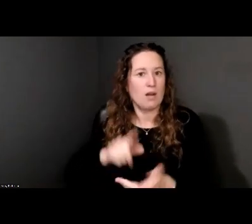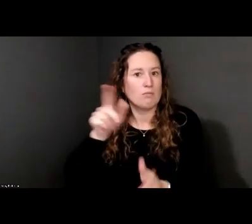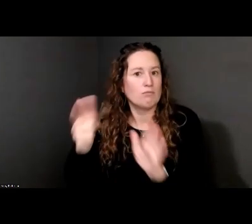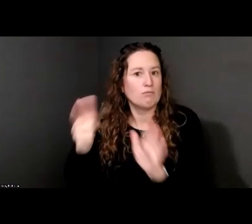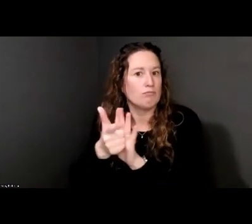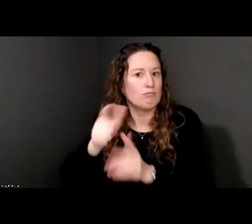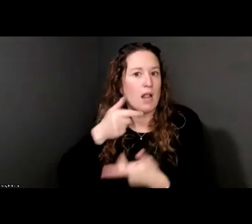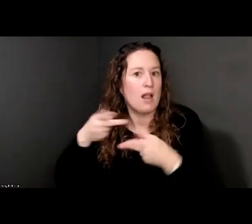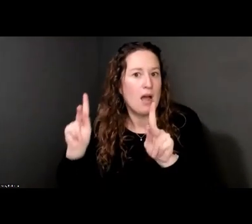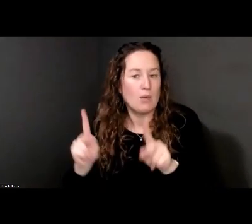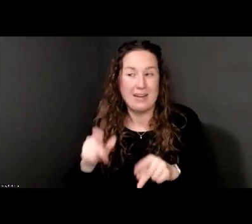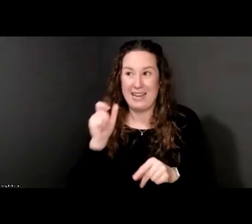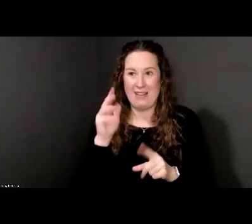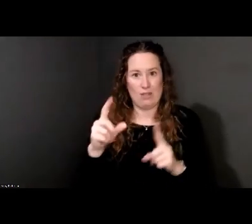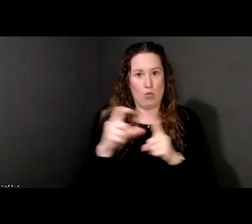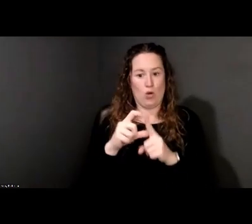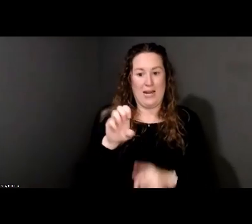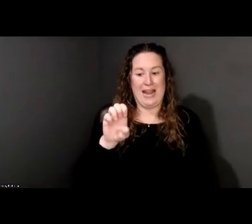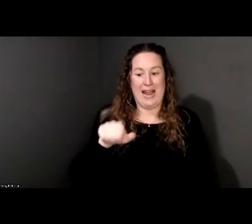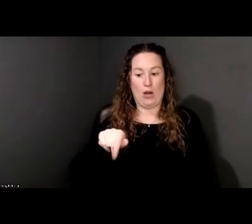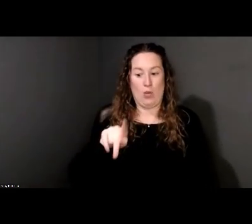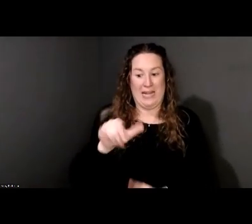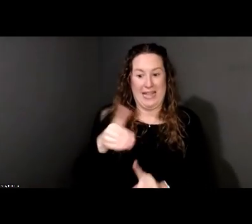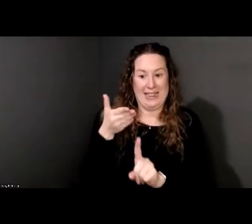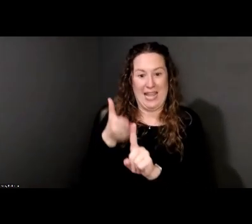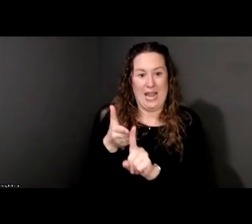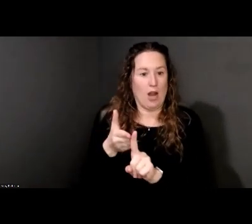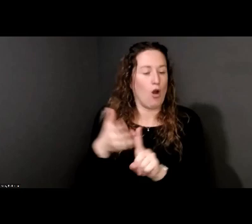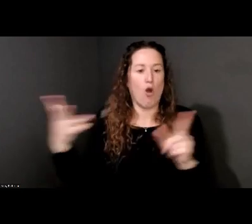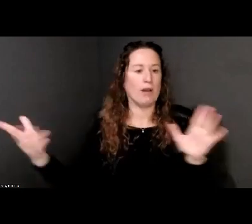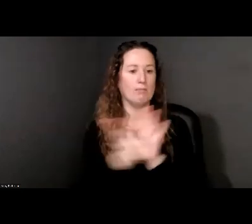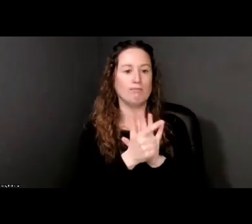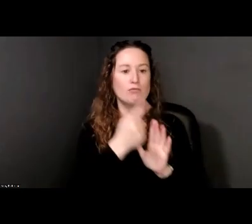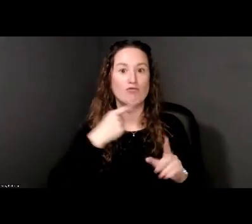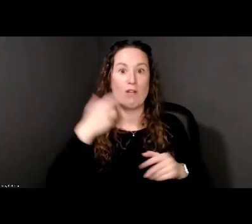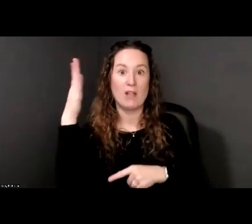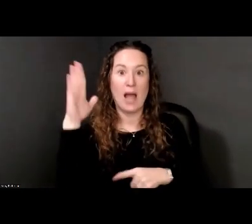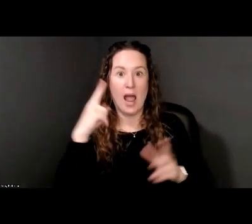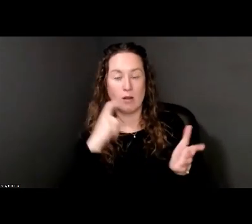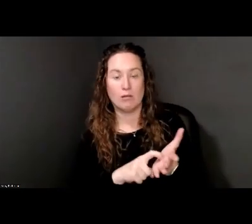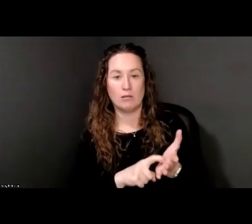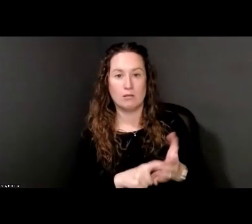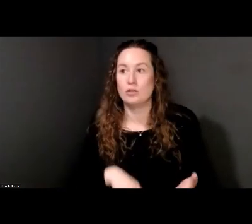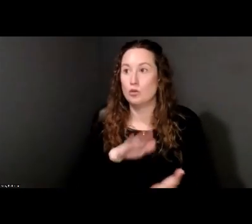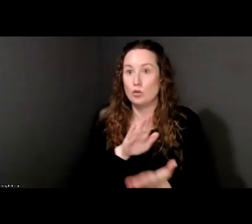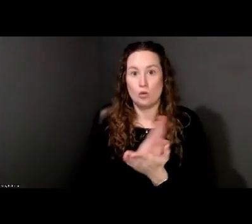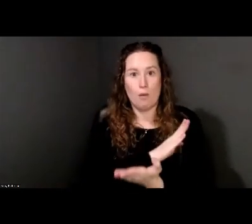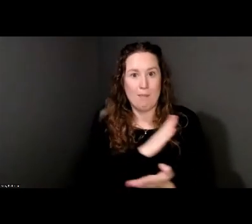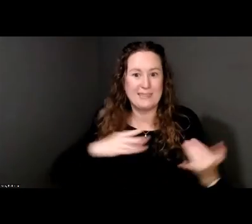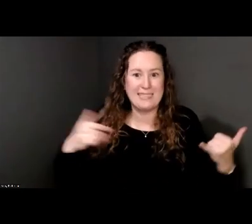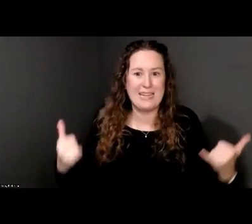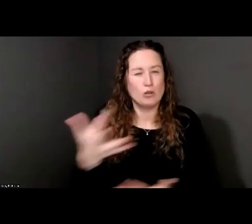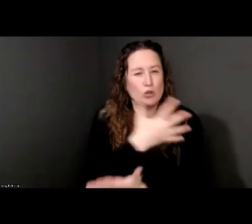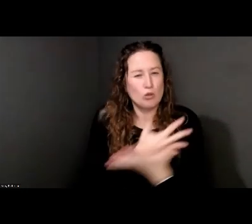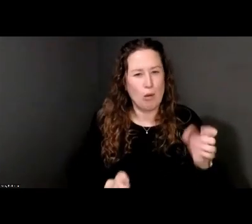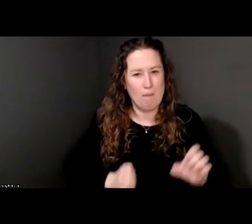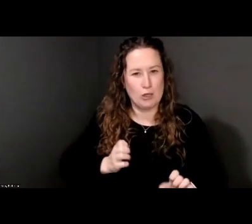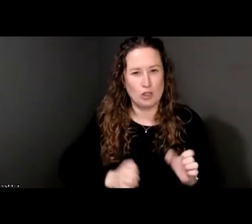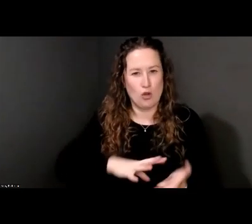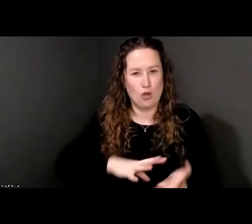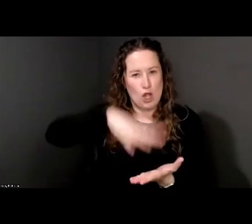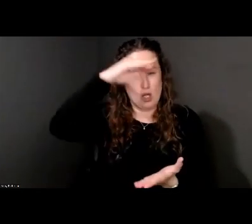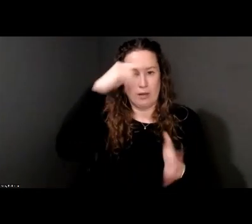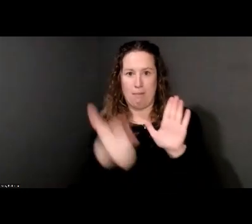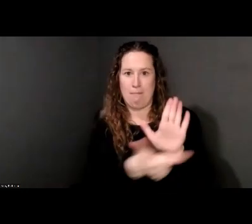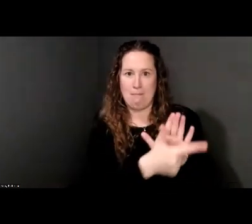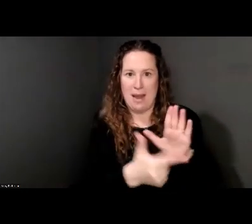opportunity has equity in its name or description. Places where community school boards have banned social emotional learning. And